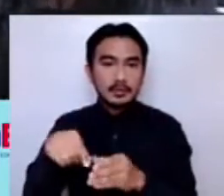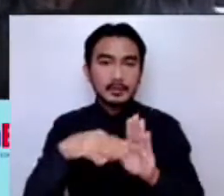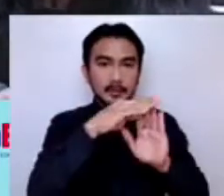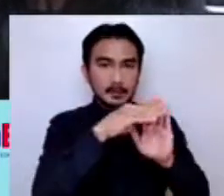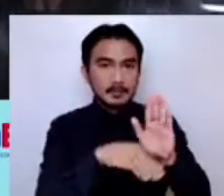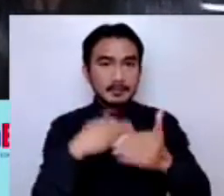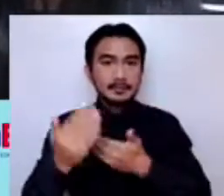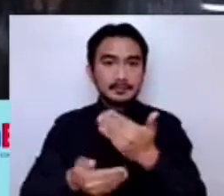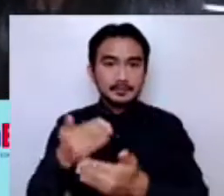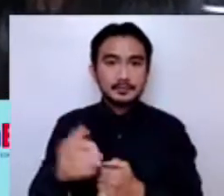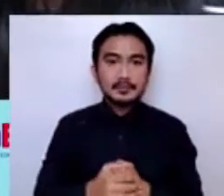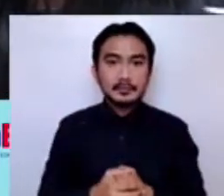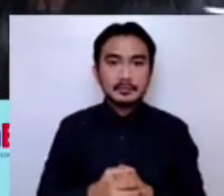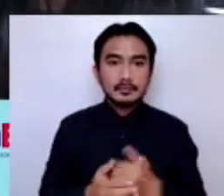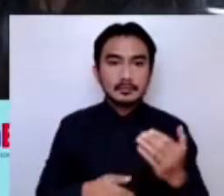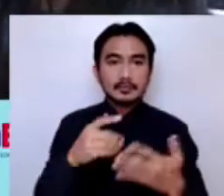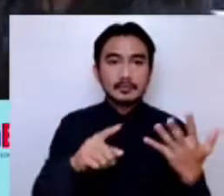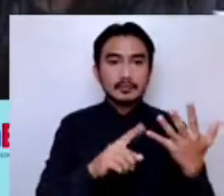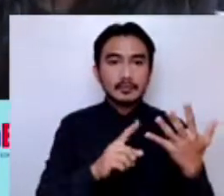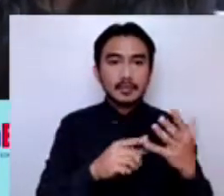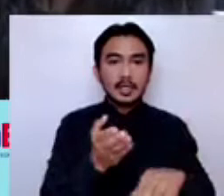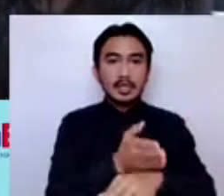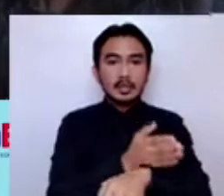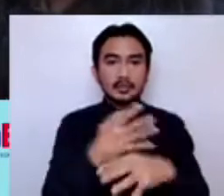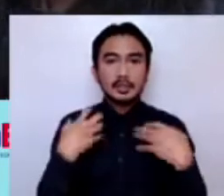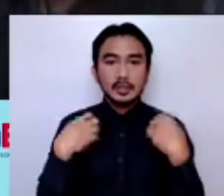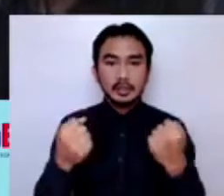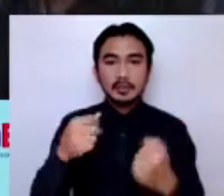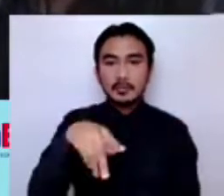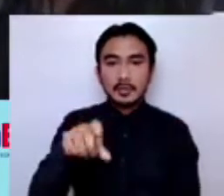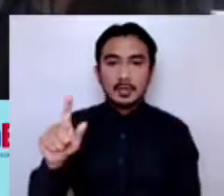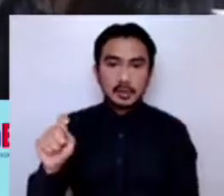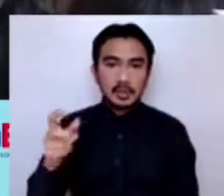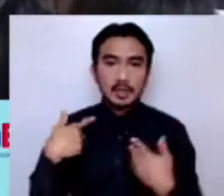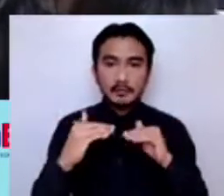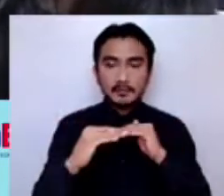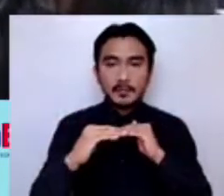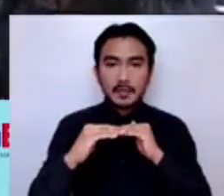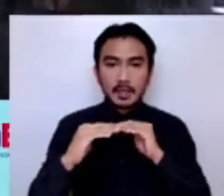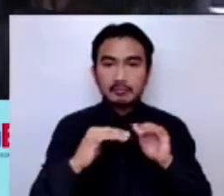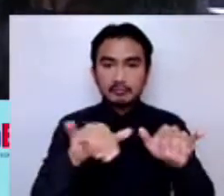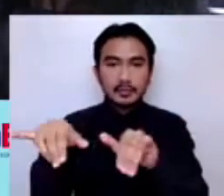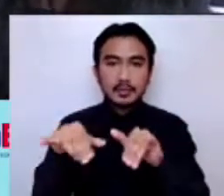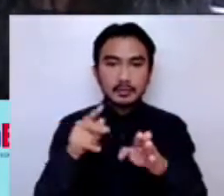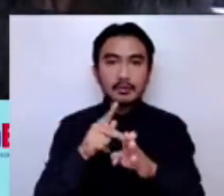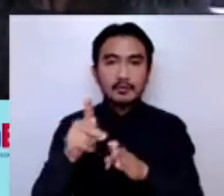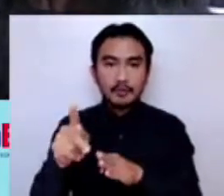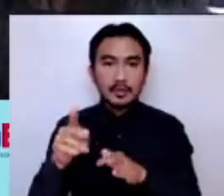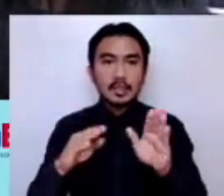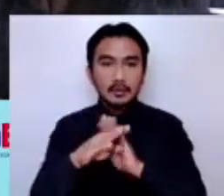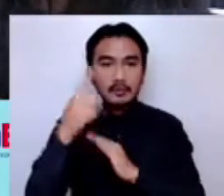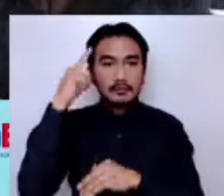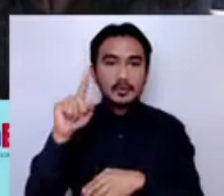is enhancement and strengthening of PPST-aligned professional development interventions for proficient and